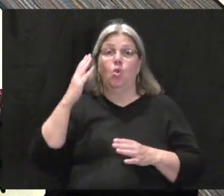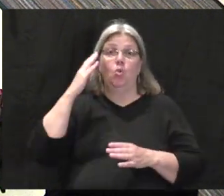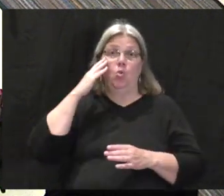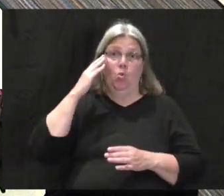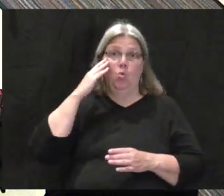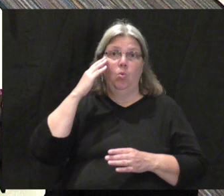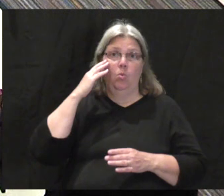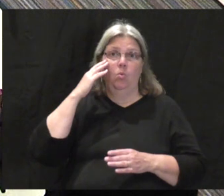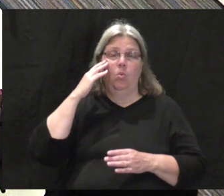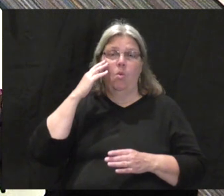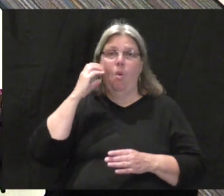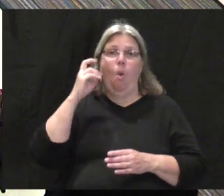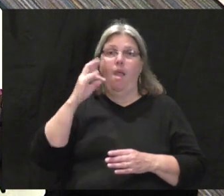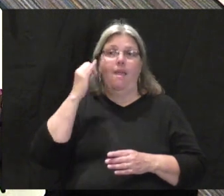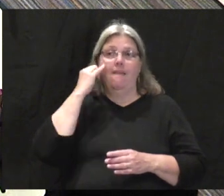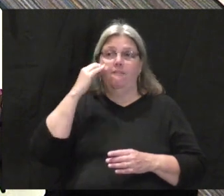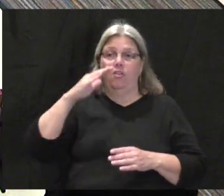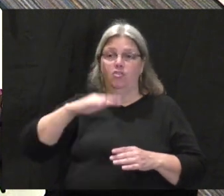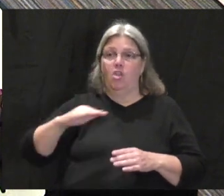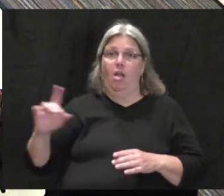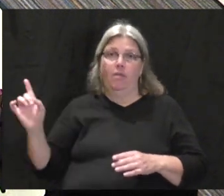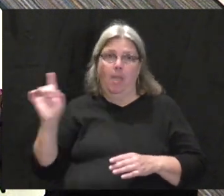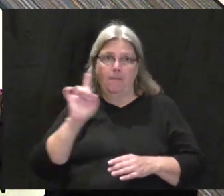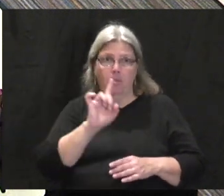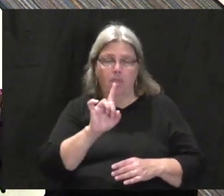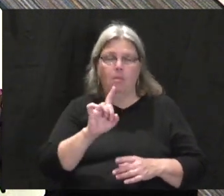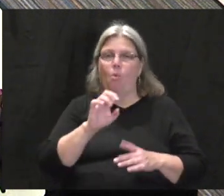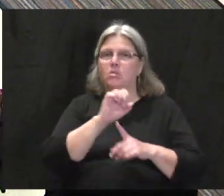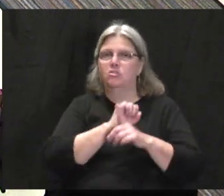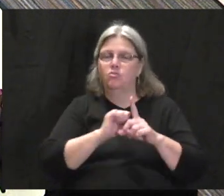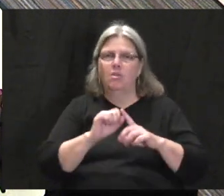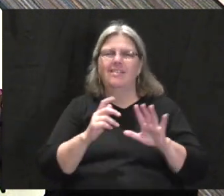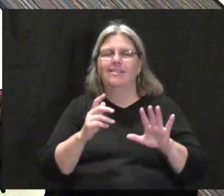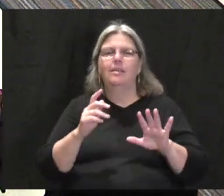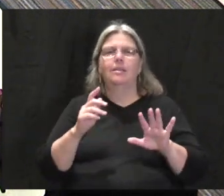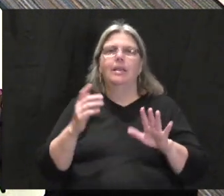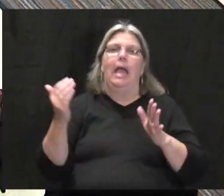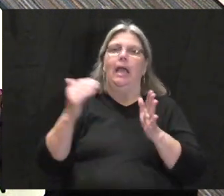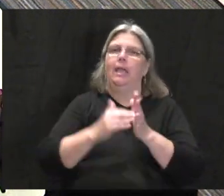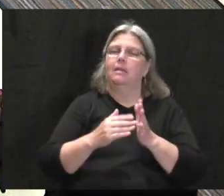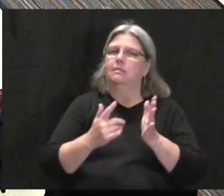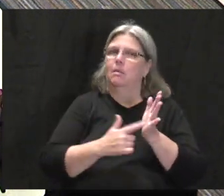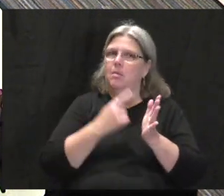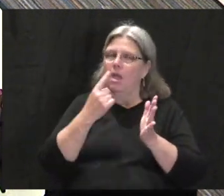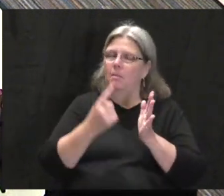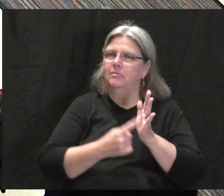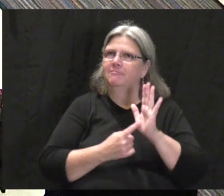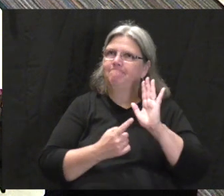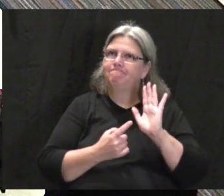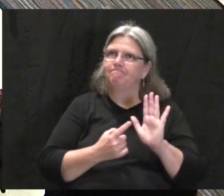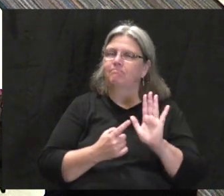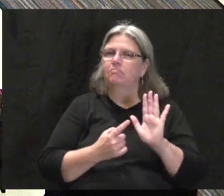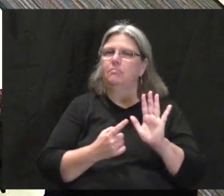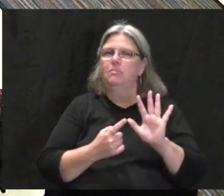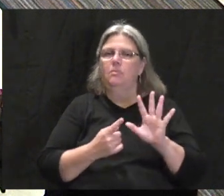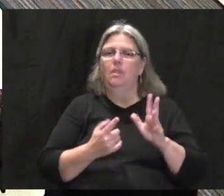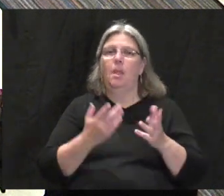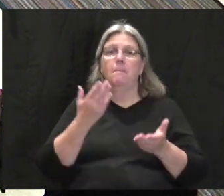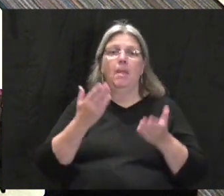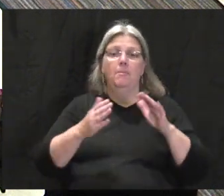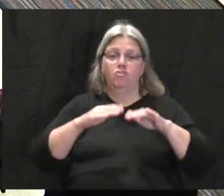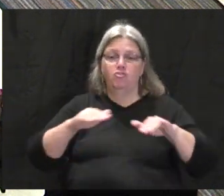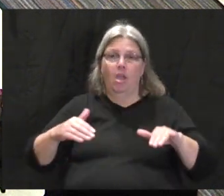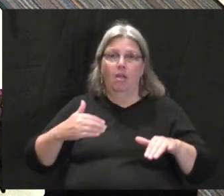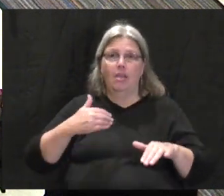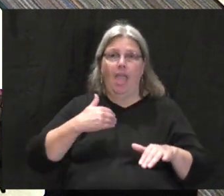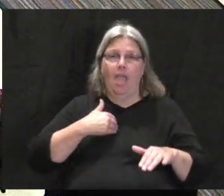an angry interaction in a classroom, and so the immediate response to that is, they're removed from the classroom because